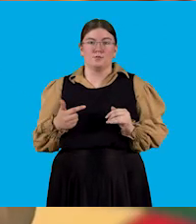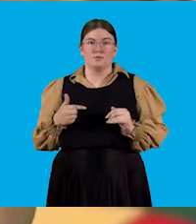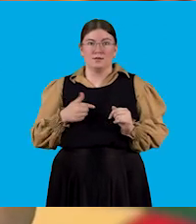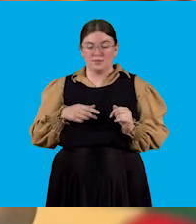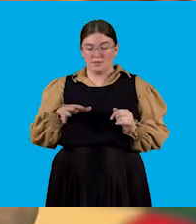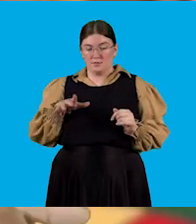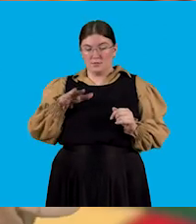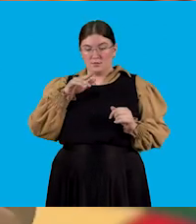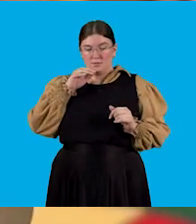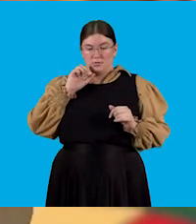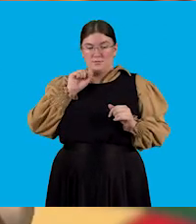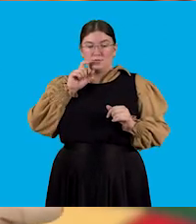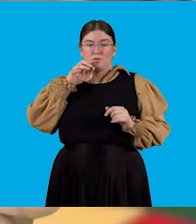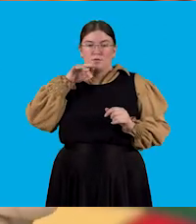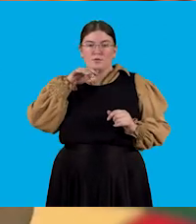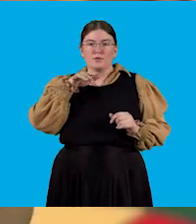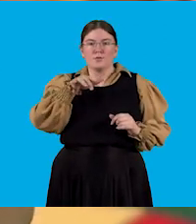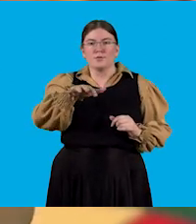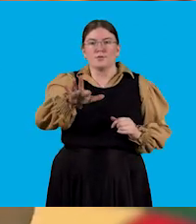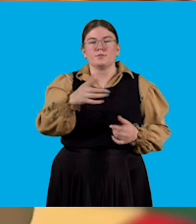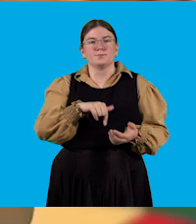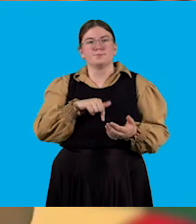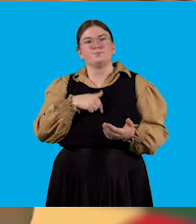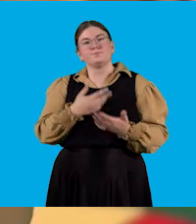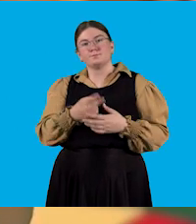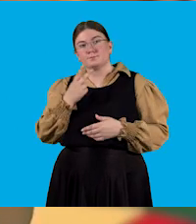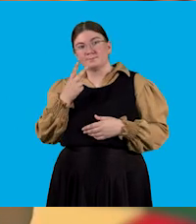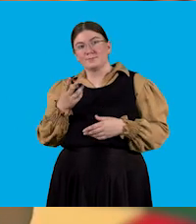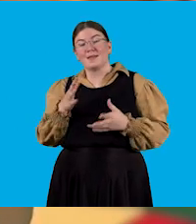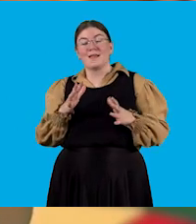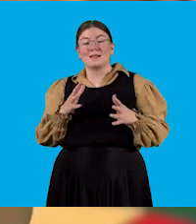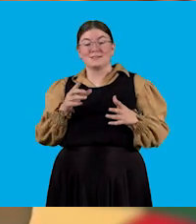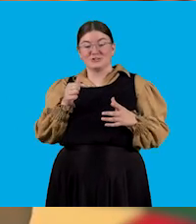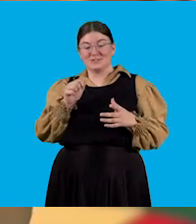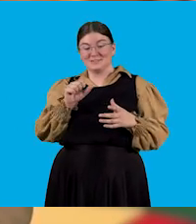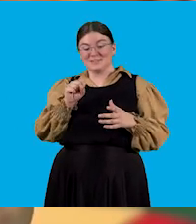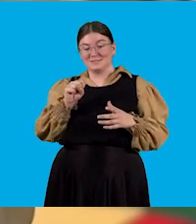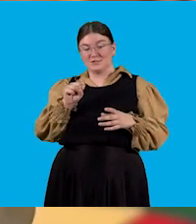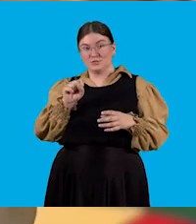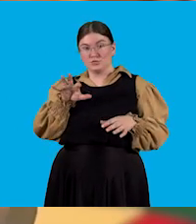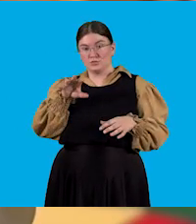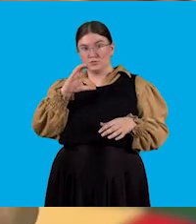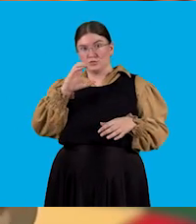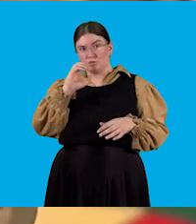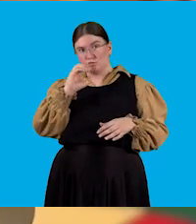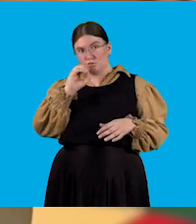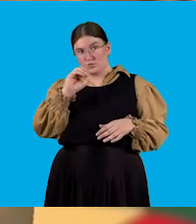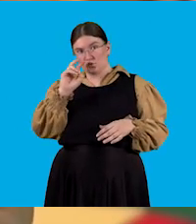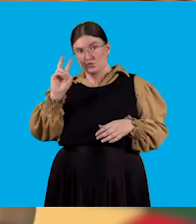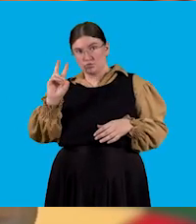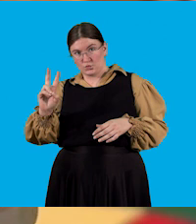exchange in the lungs and in the cells, we were able to see how the gases